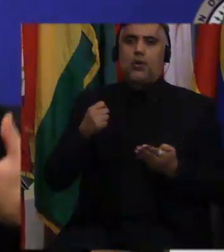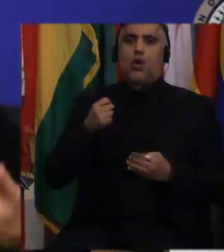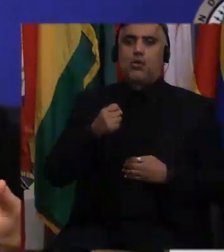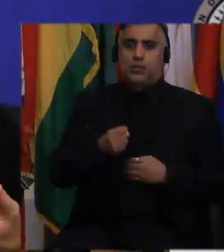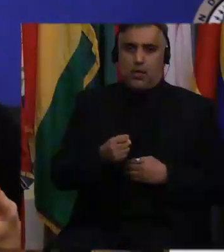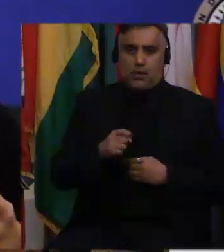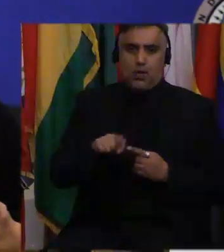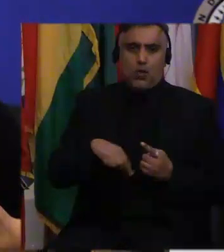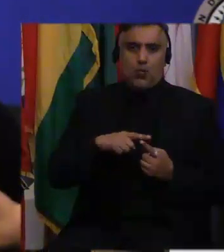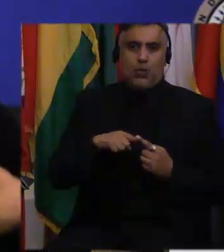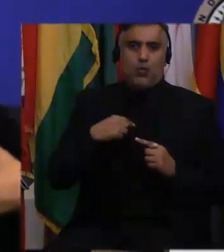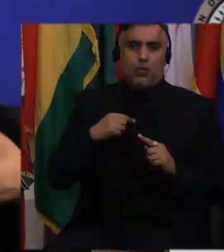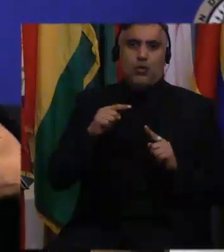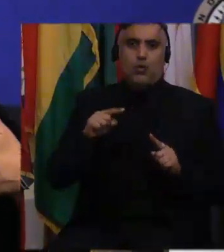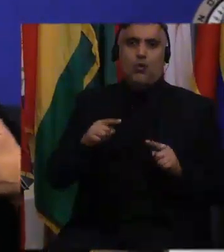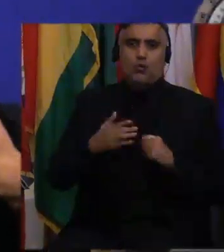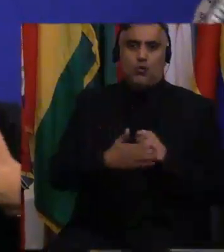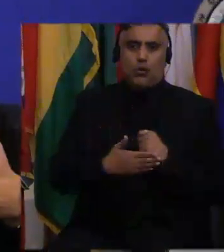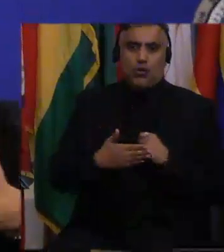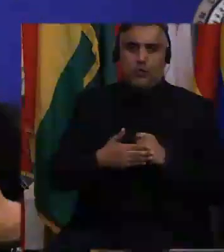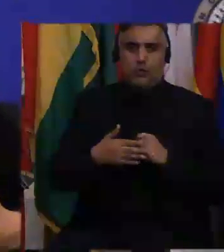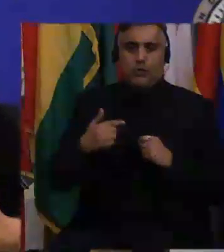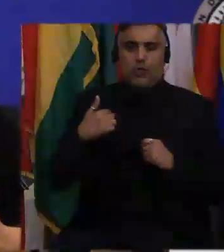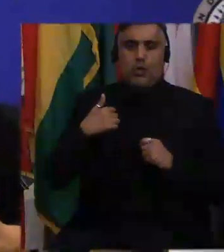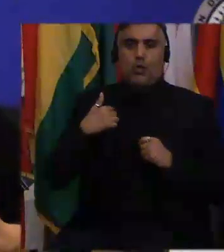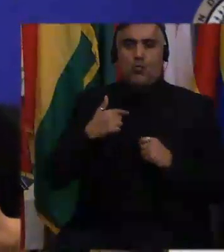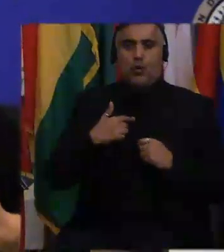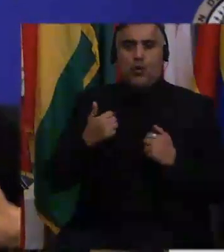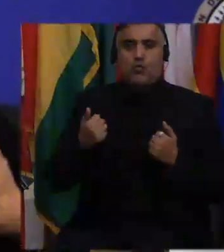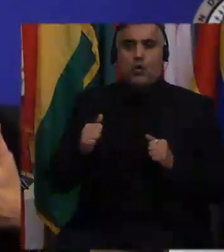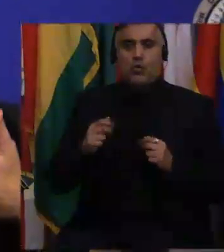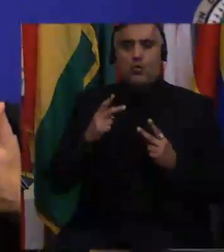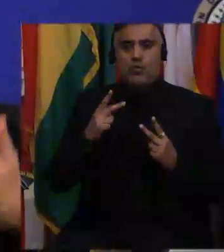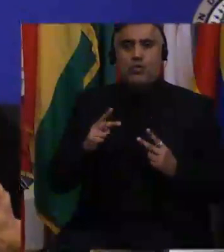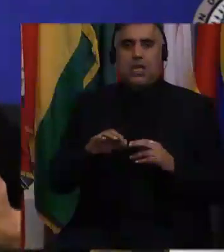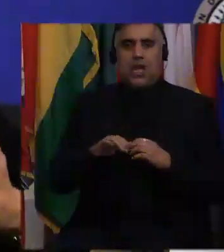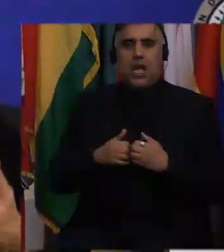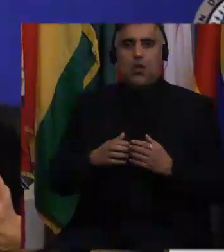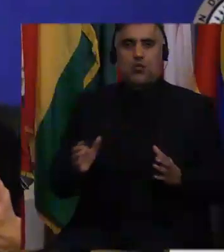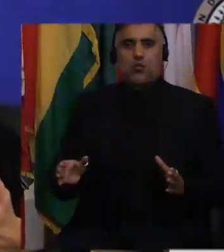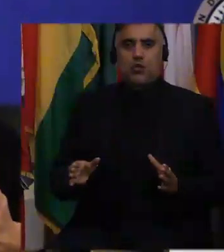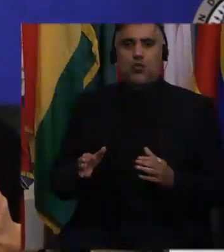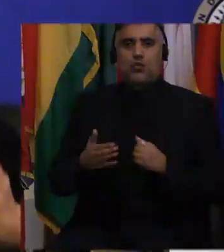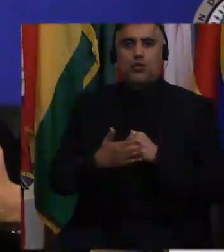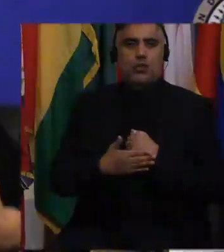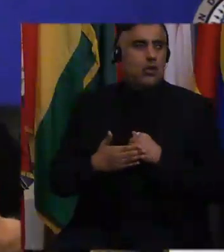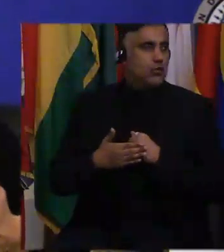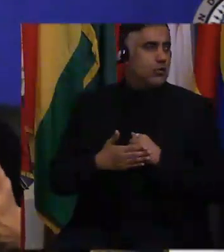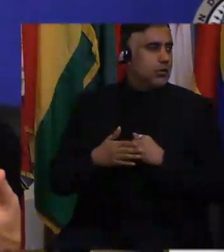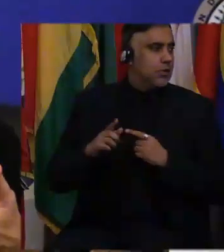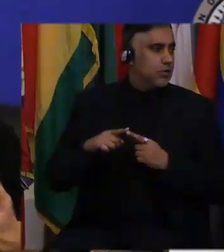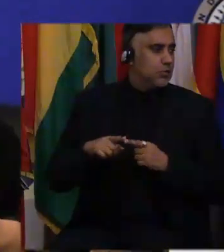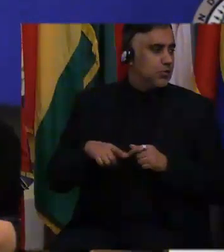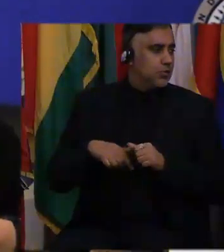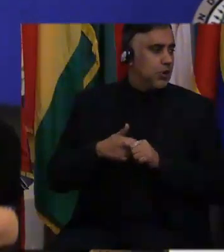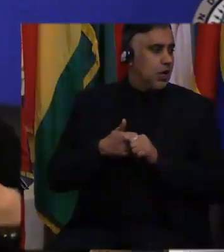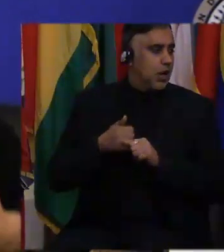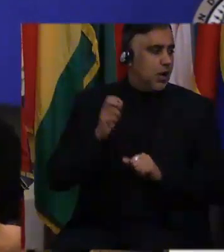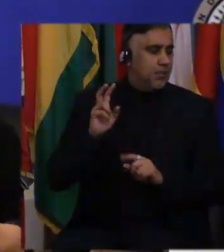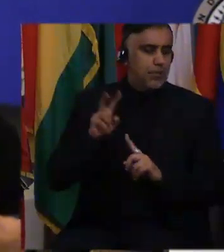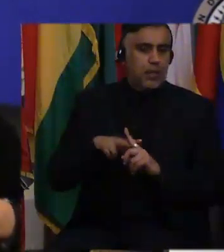are going to countries, we are trying to see how to encourage country to apply